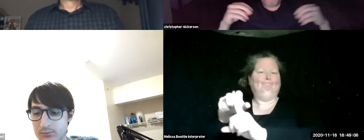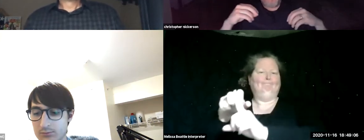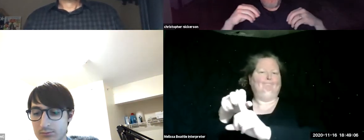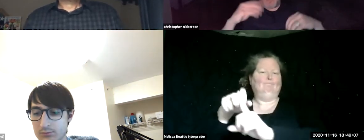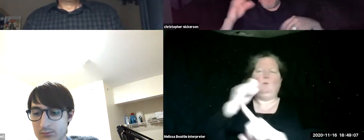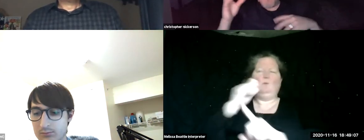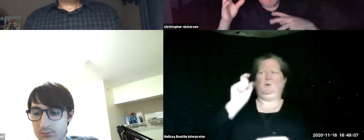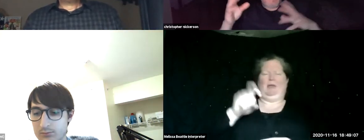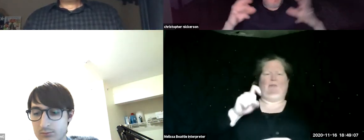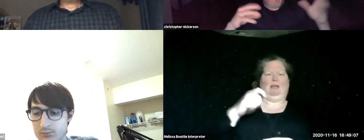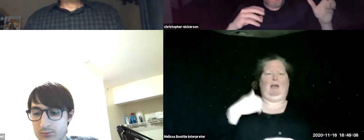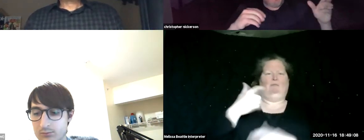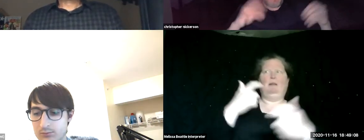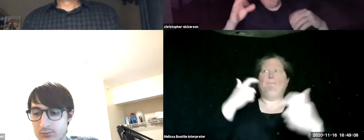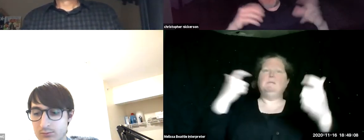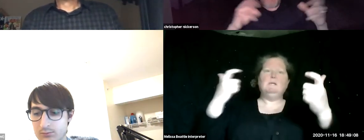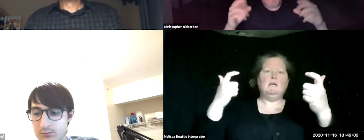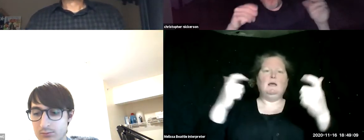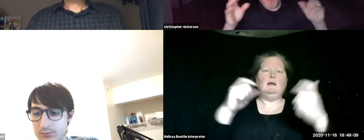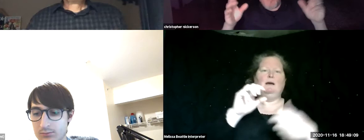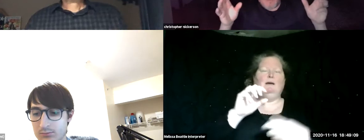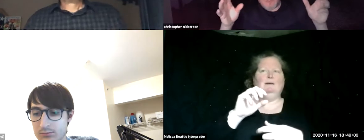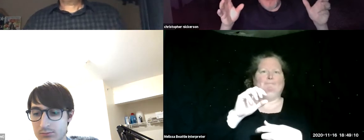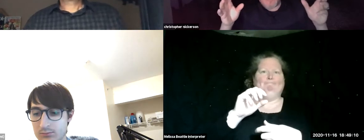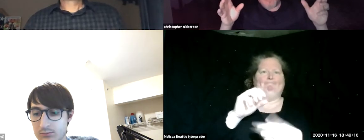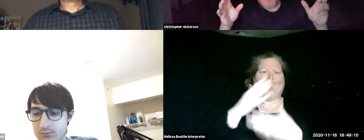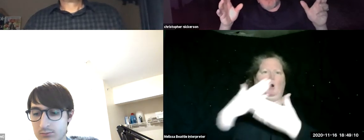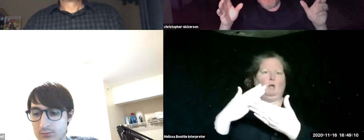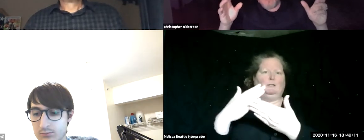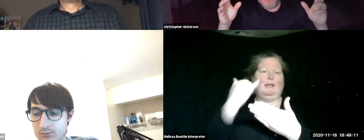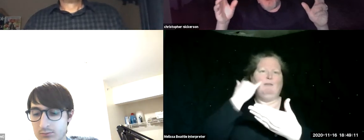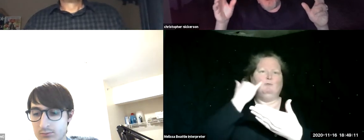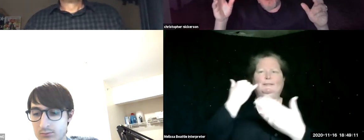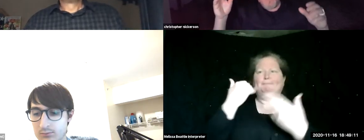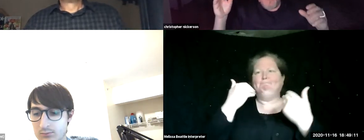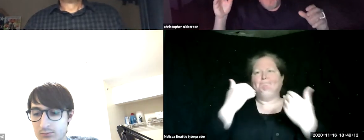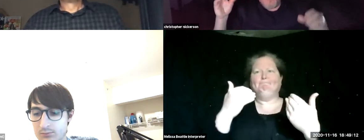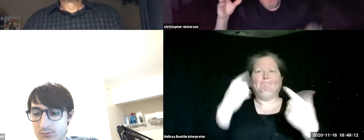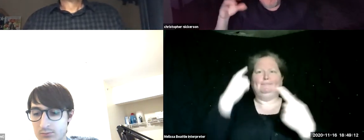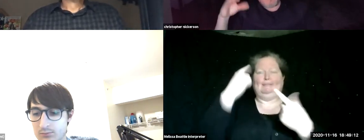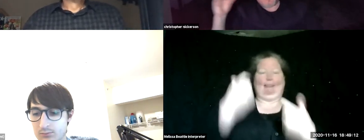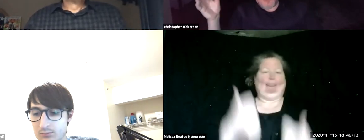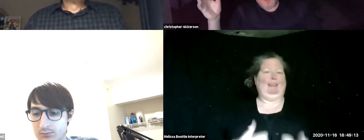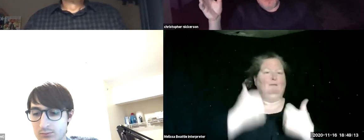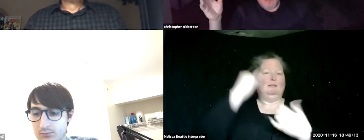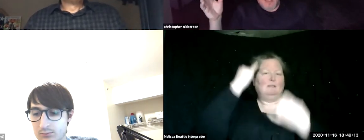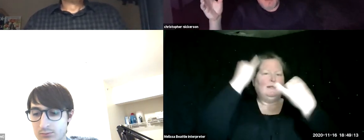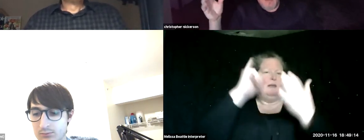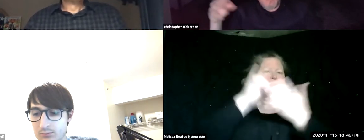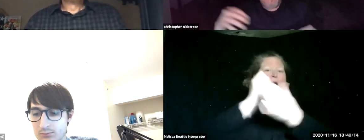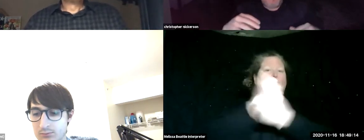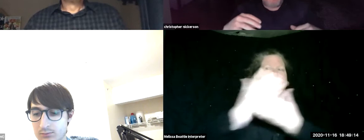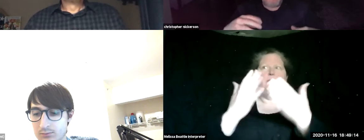piece. If we can have this kind of lives everywhere microservice sort of idea where things are much harder to